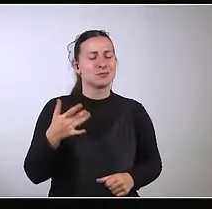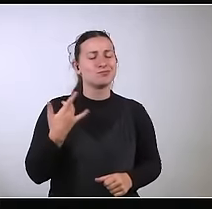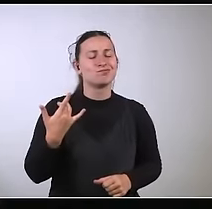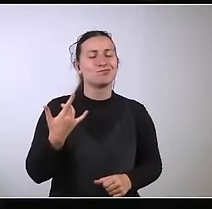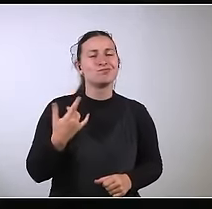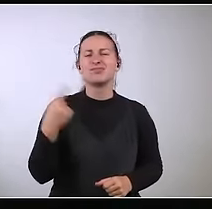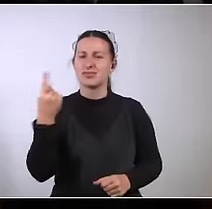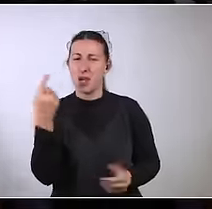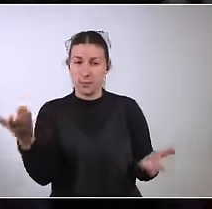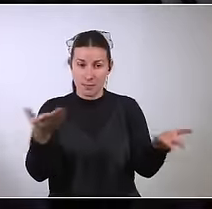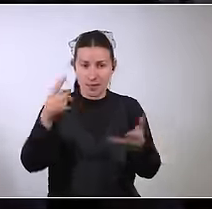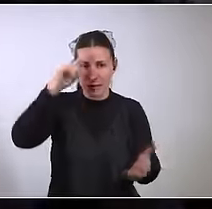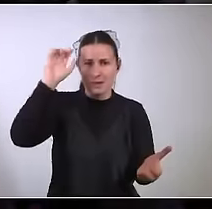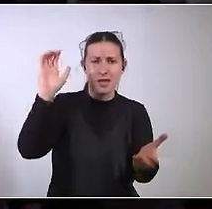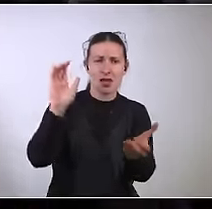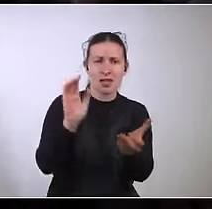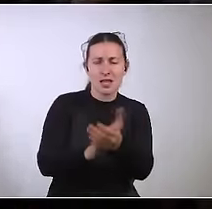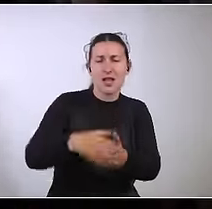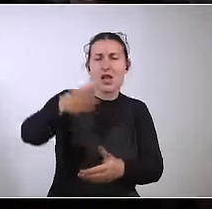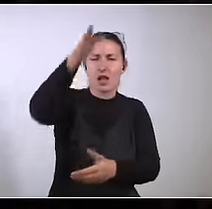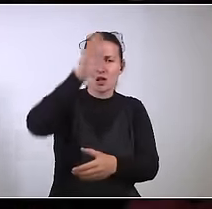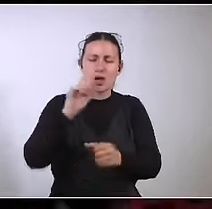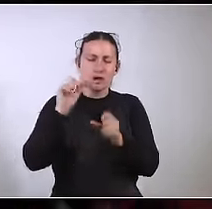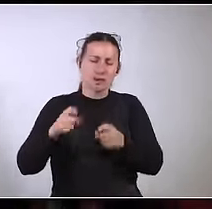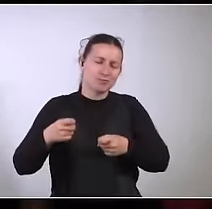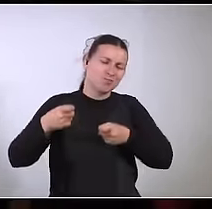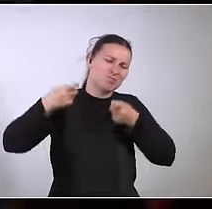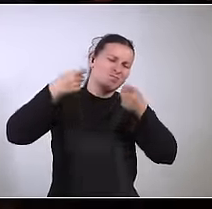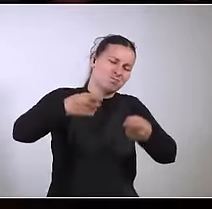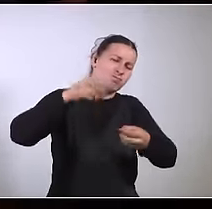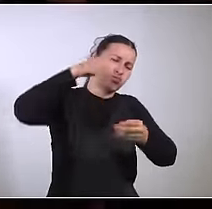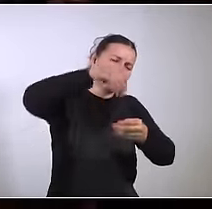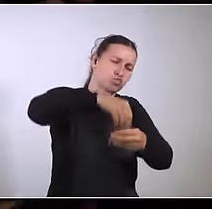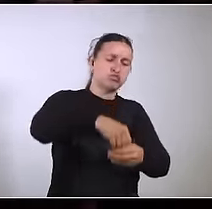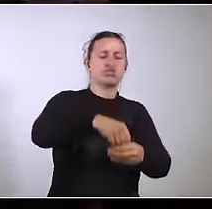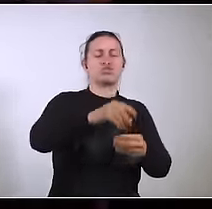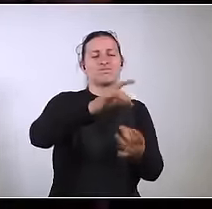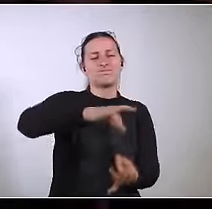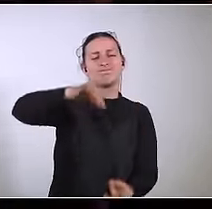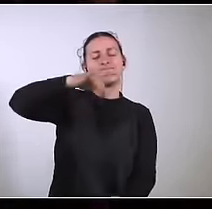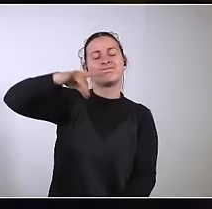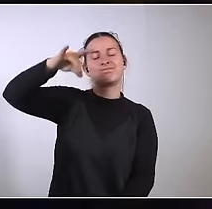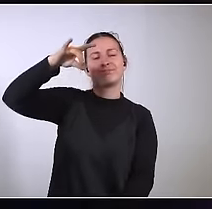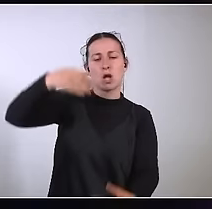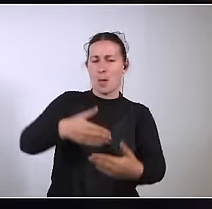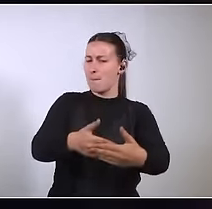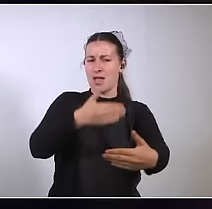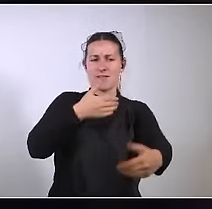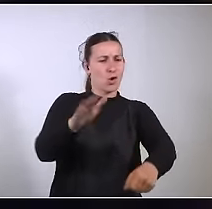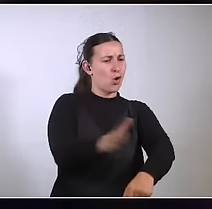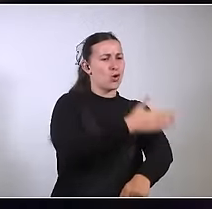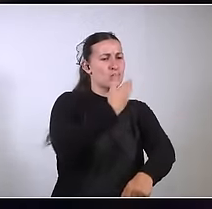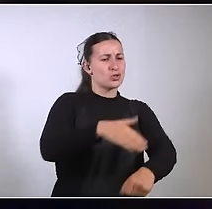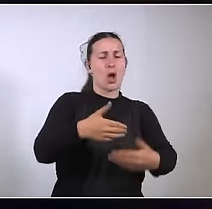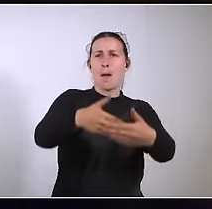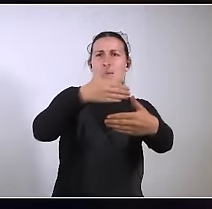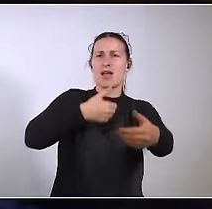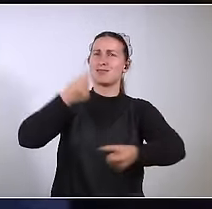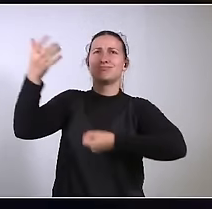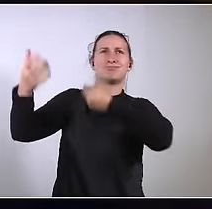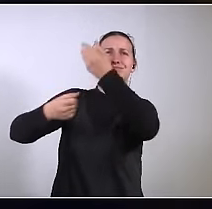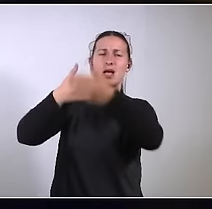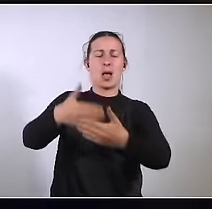it. God can fill somebody with the Spirit before we sing one song, before we clap our hands,